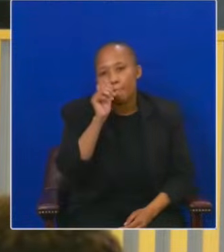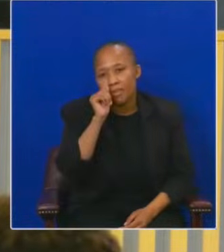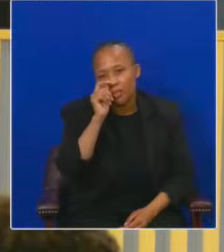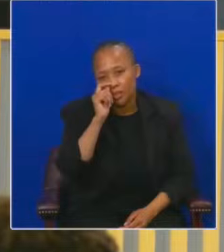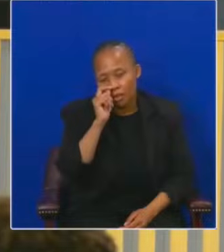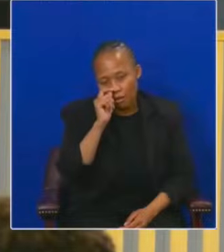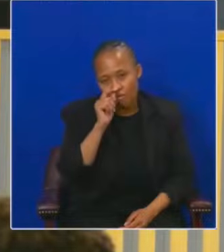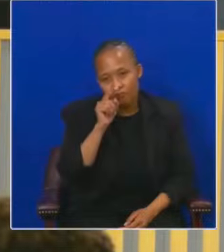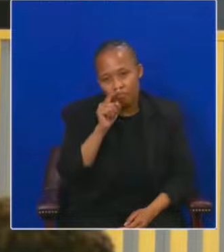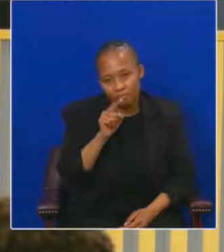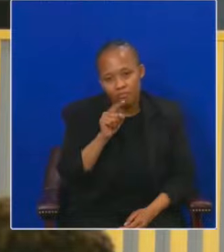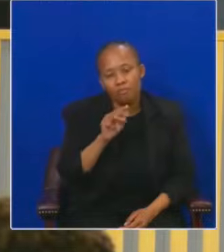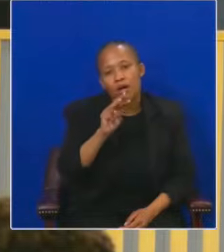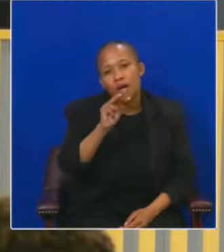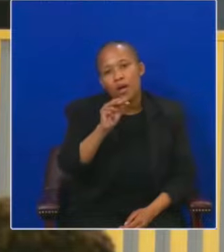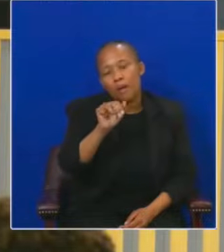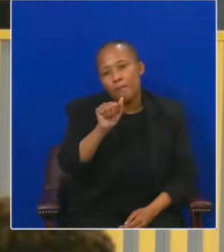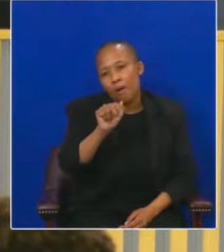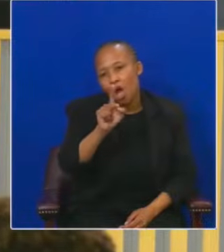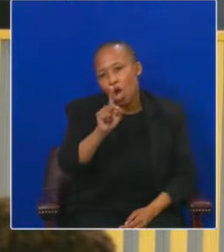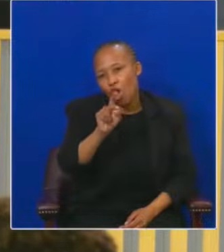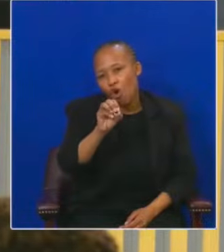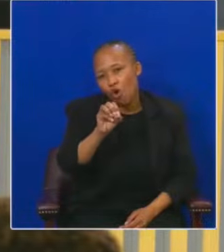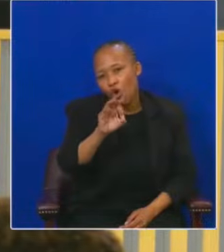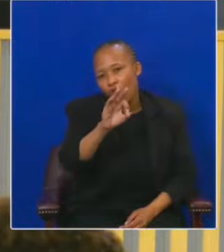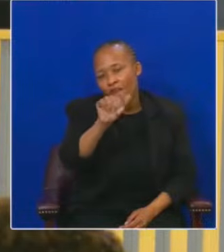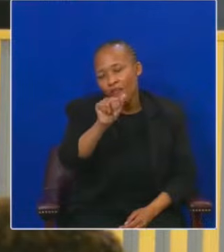came a few minutes after our arrival.